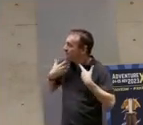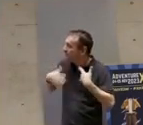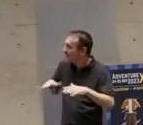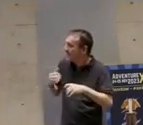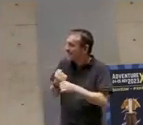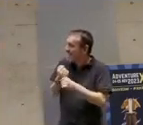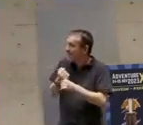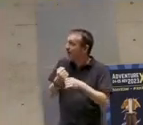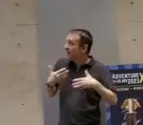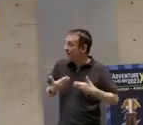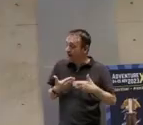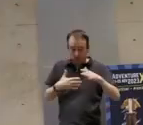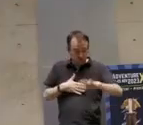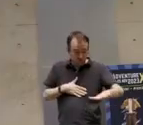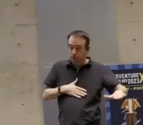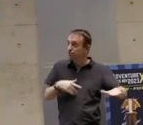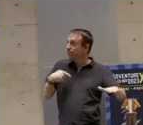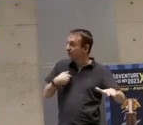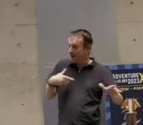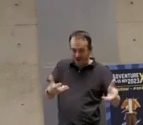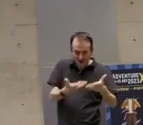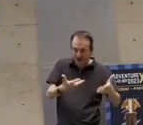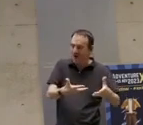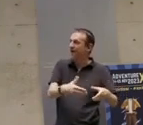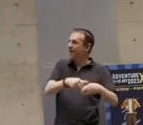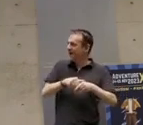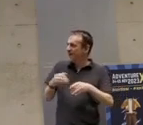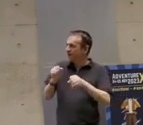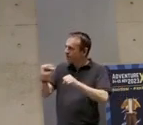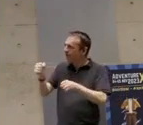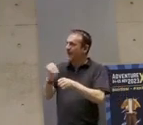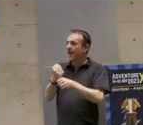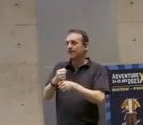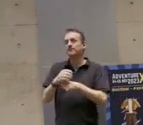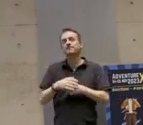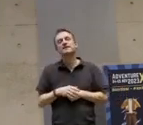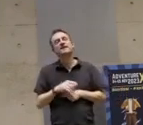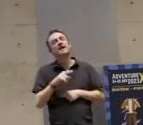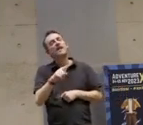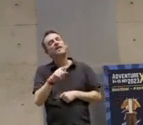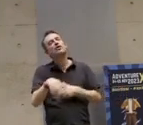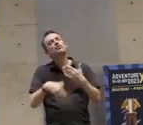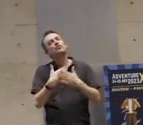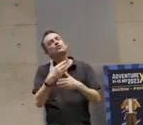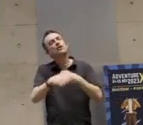nothing better than that. There was also a new generation with games like Professor Layton,